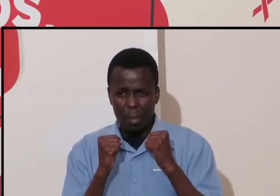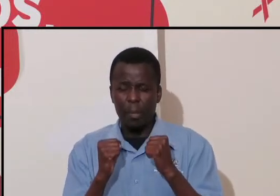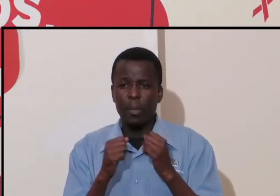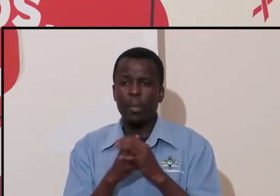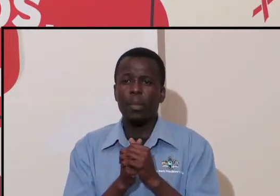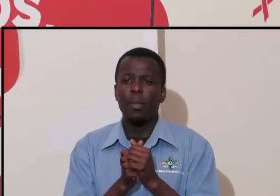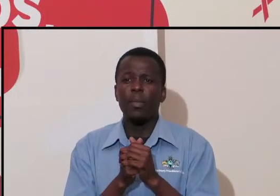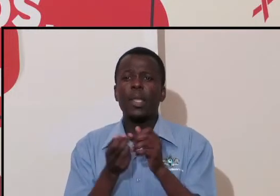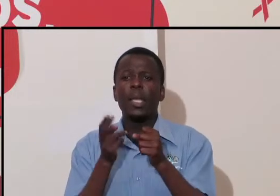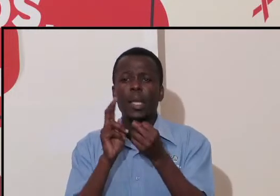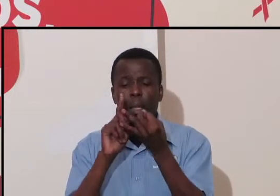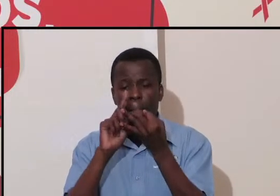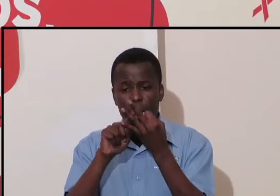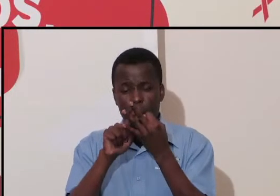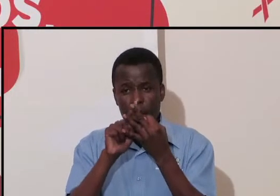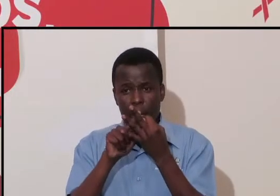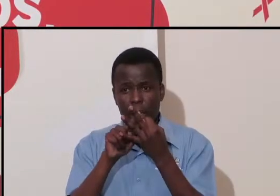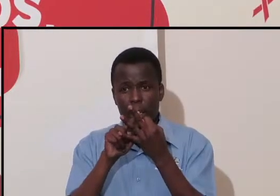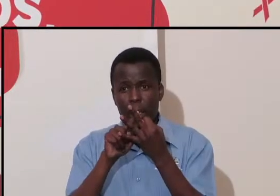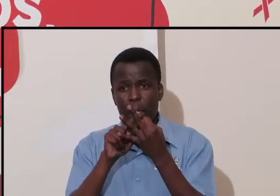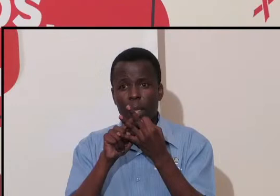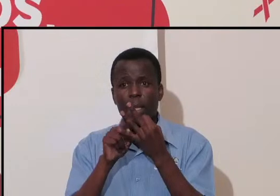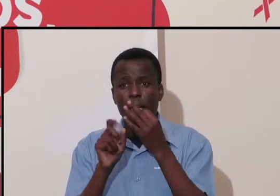broadening the support, which